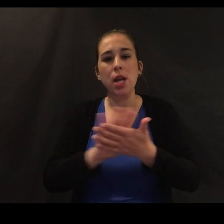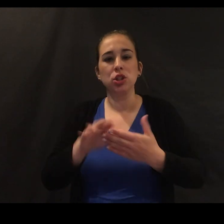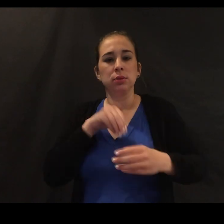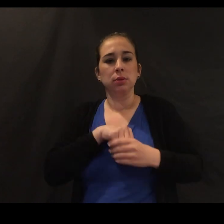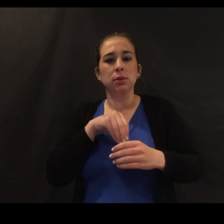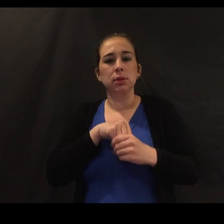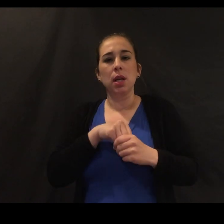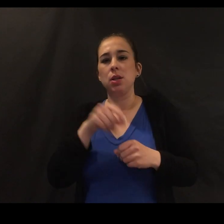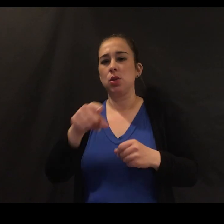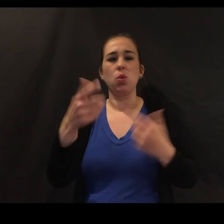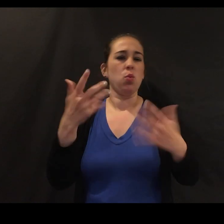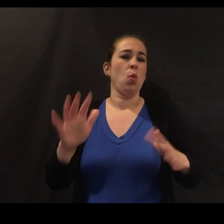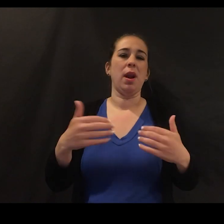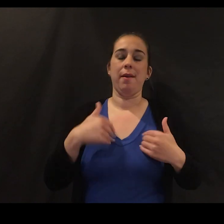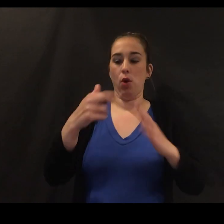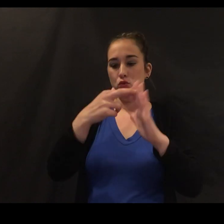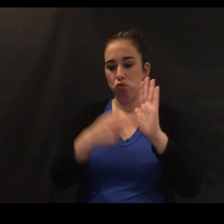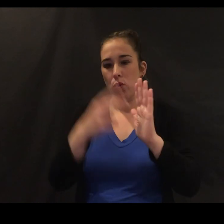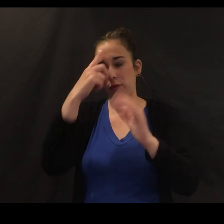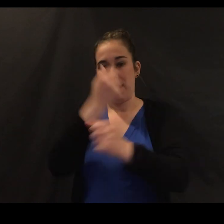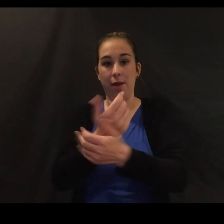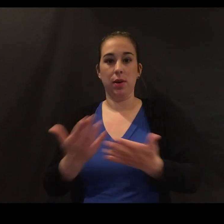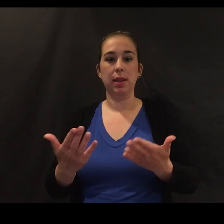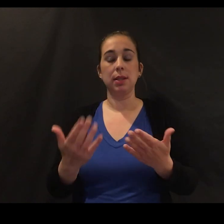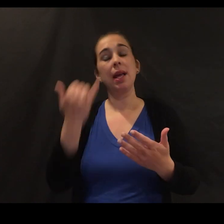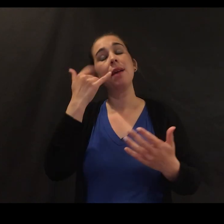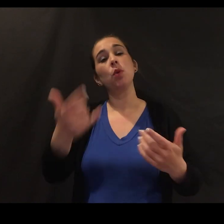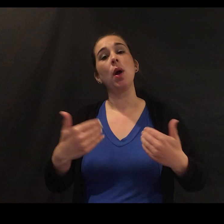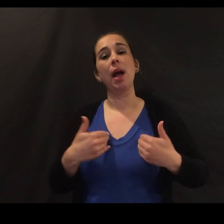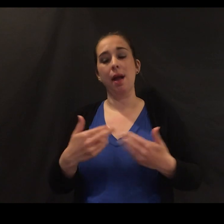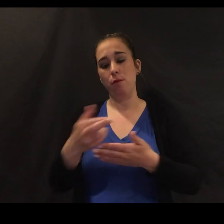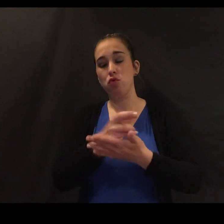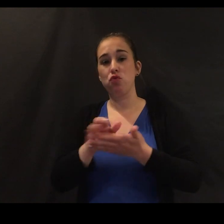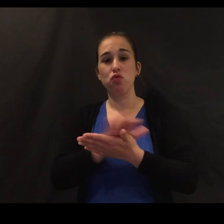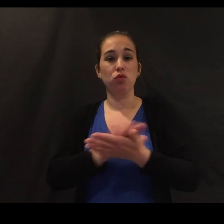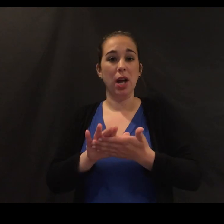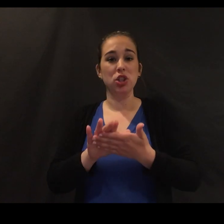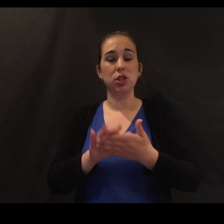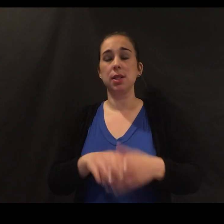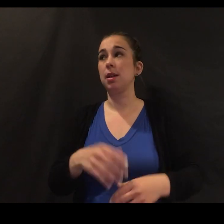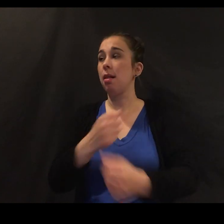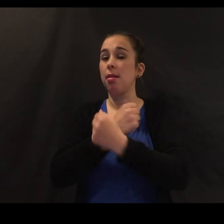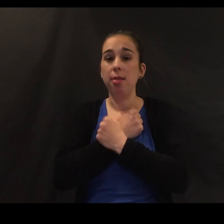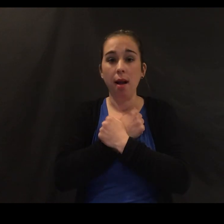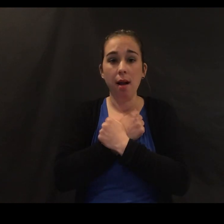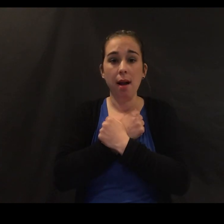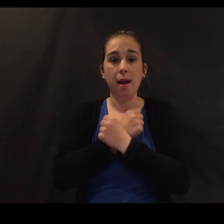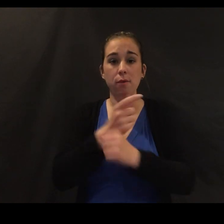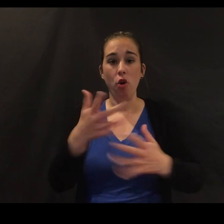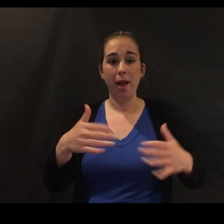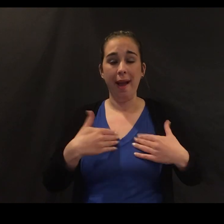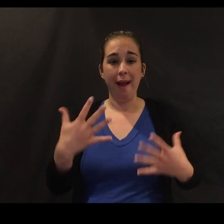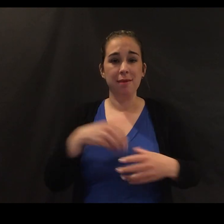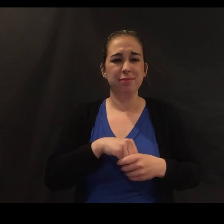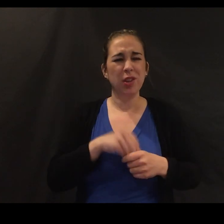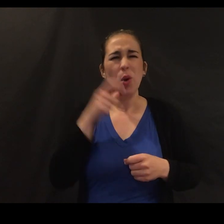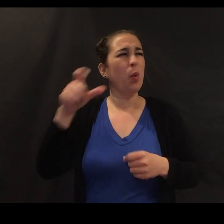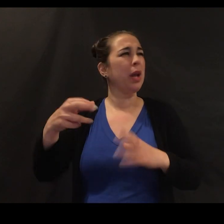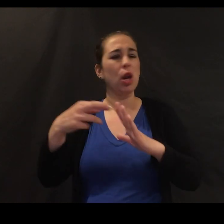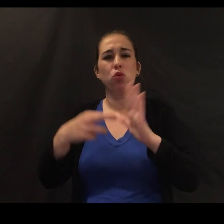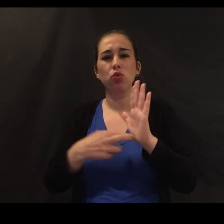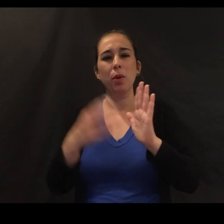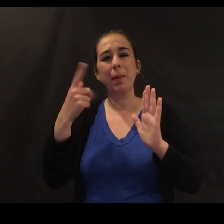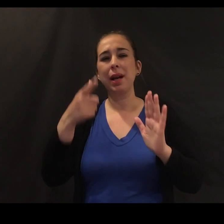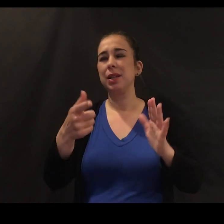rule for everything. See, if righteousness is in you, if love is in you, you don't need a rule for everything. Why? Because the